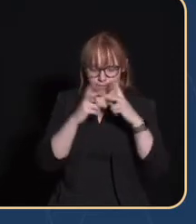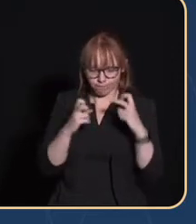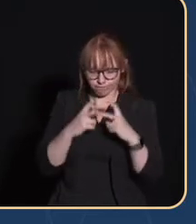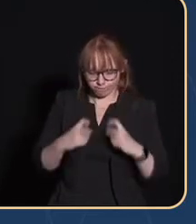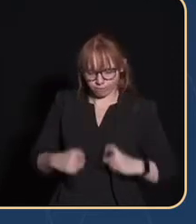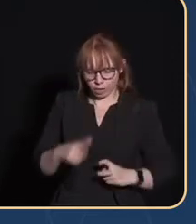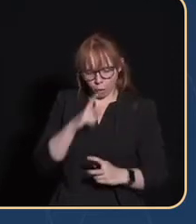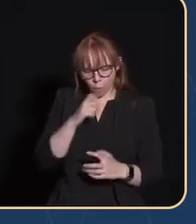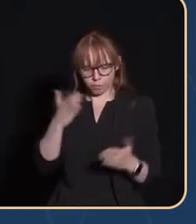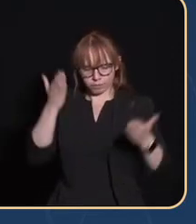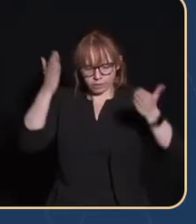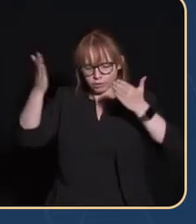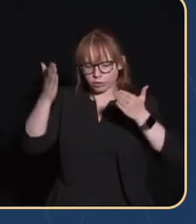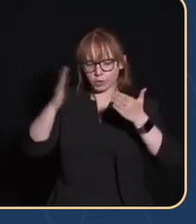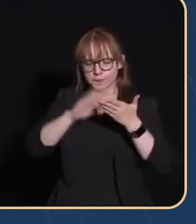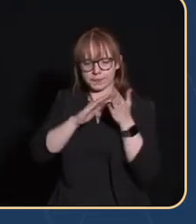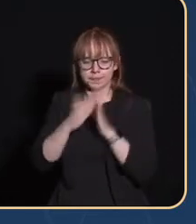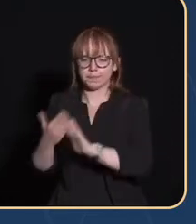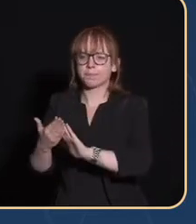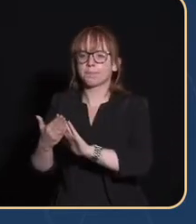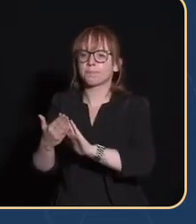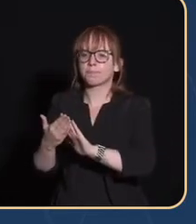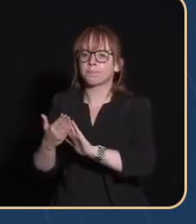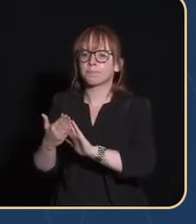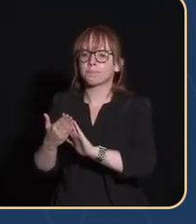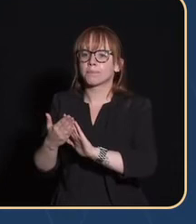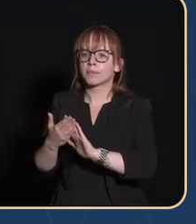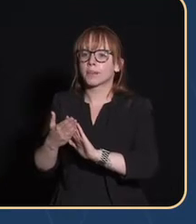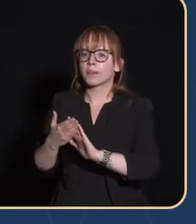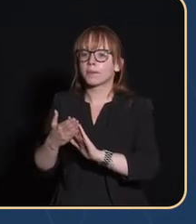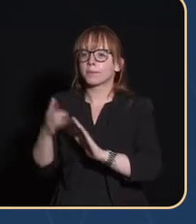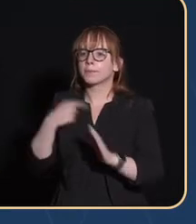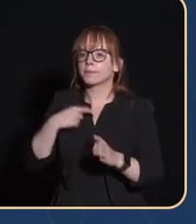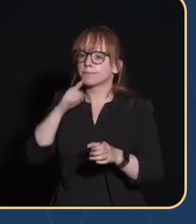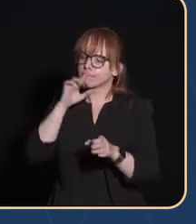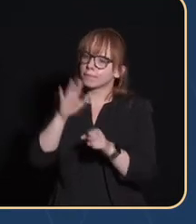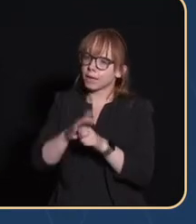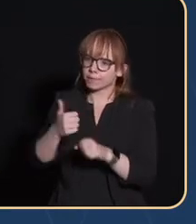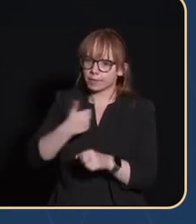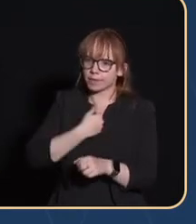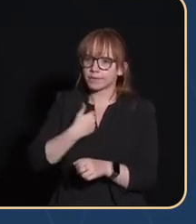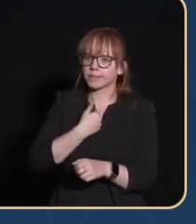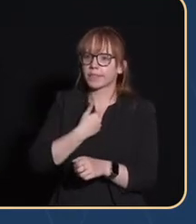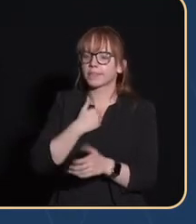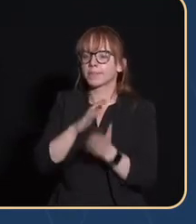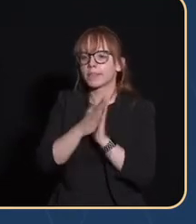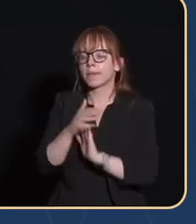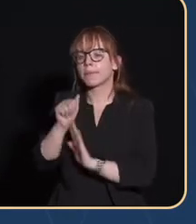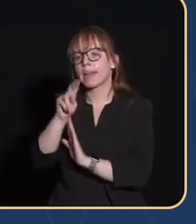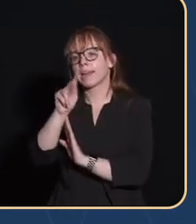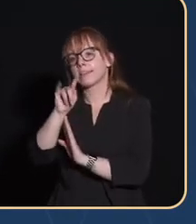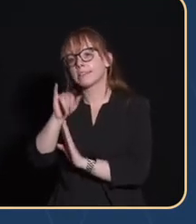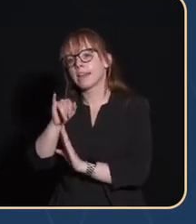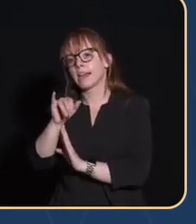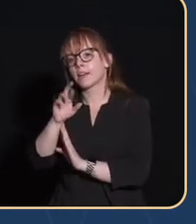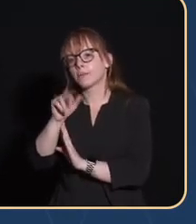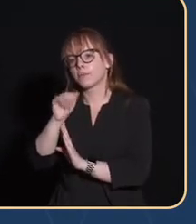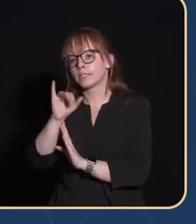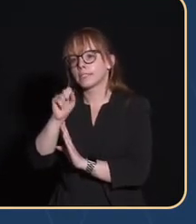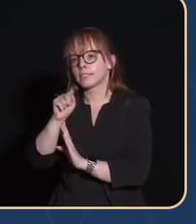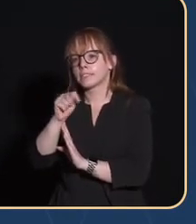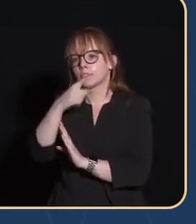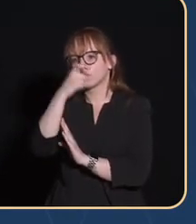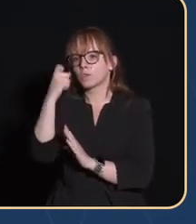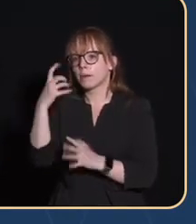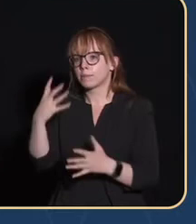our role in the community. We are dedicating ourselves to the vision of becoming an anti-racist and trauma-informed